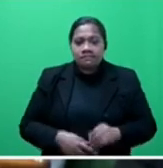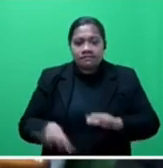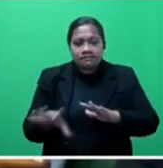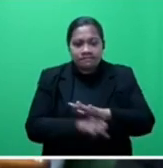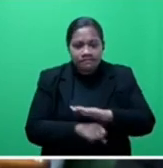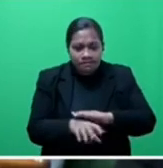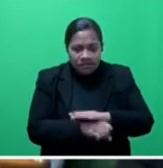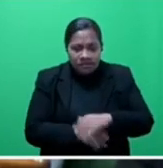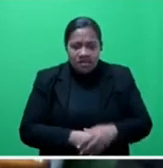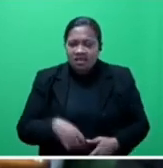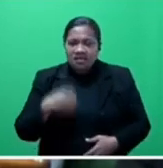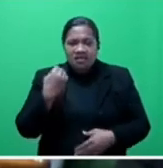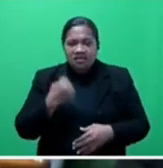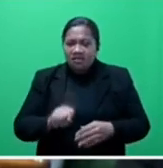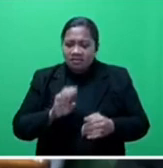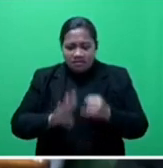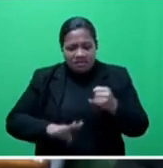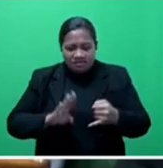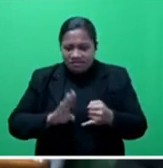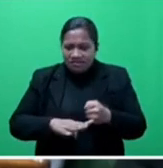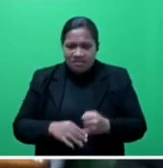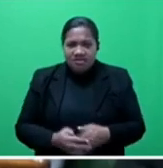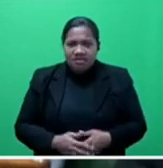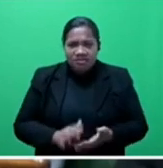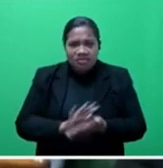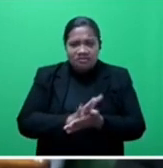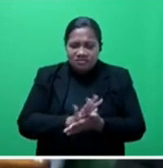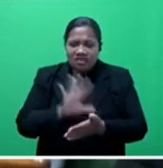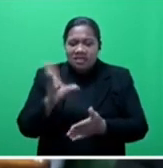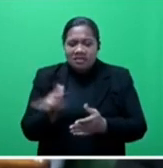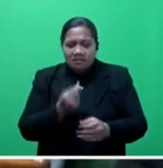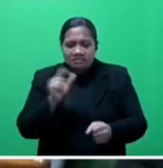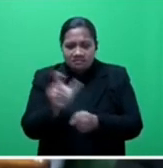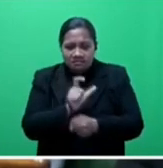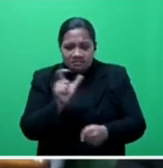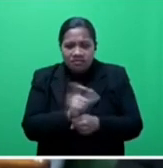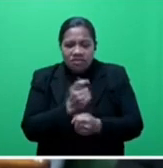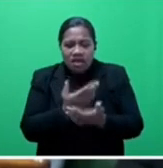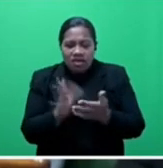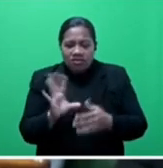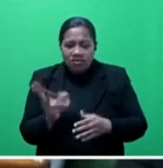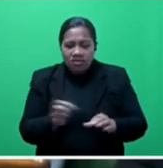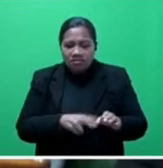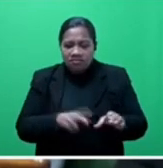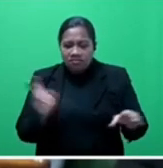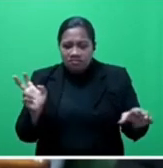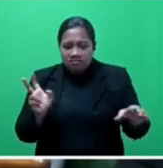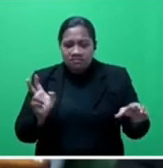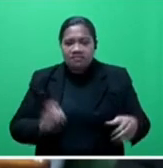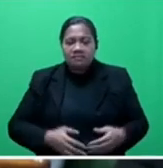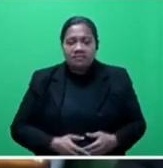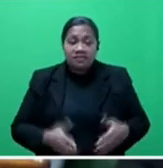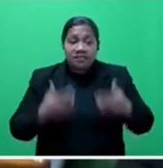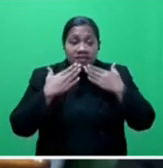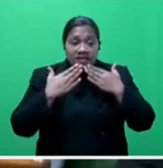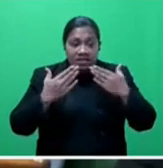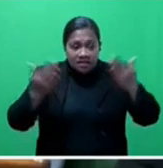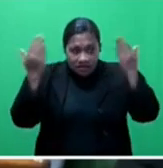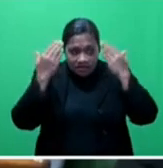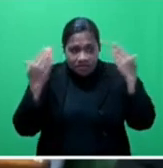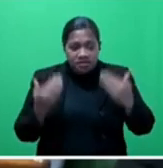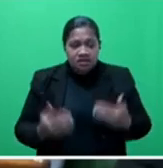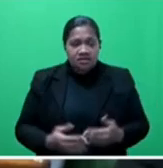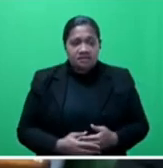is no end to the nasties they create in the wake of their departure. Mind you, Mr. Speaker,